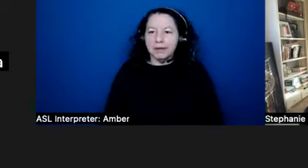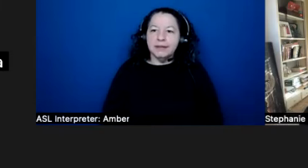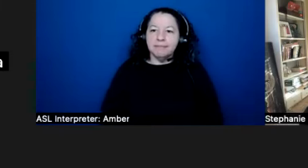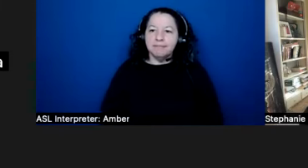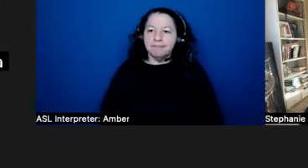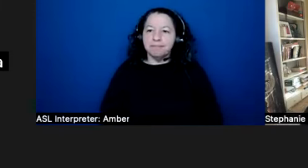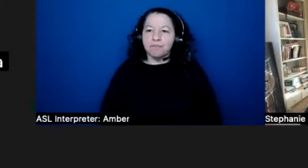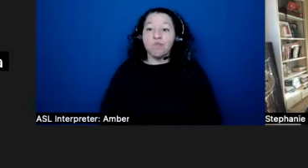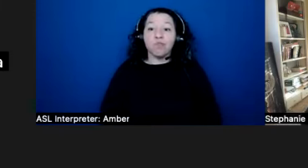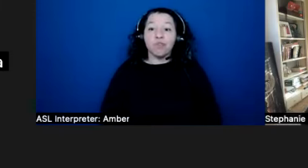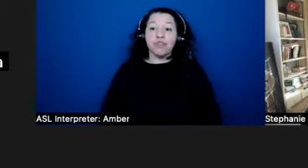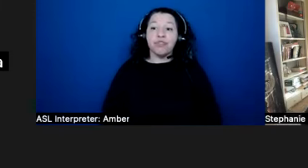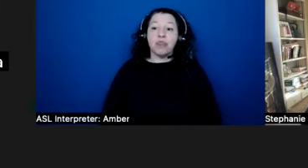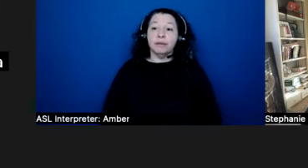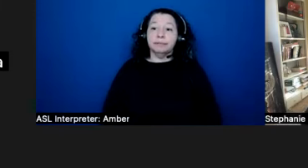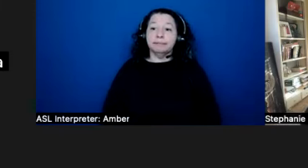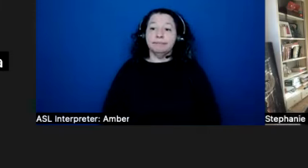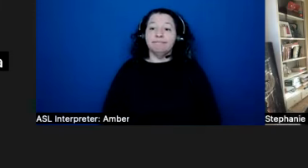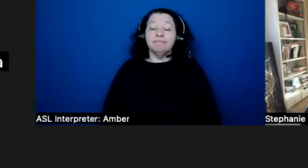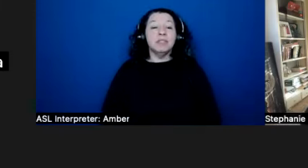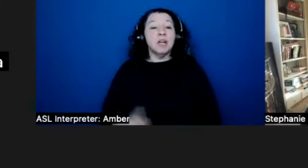So let's come back at